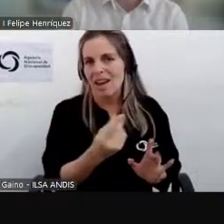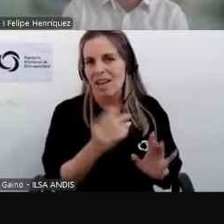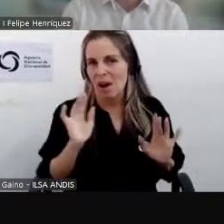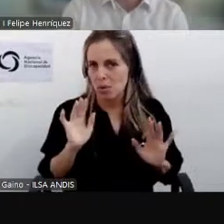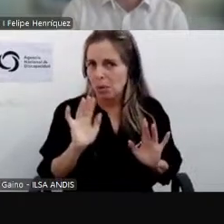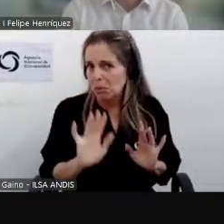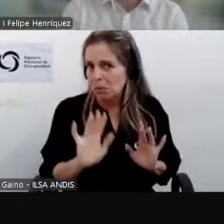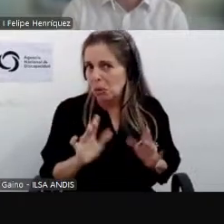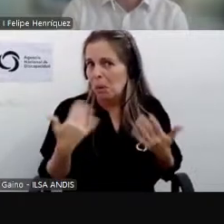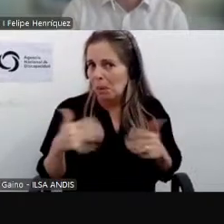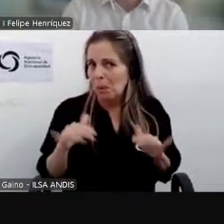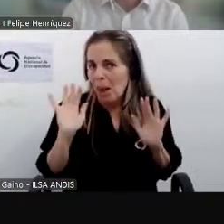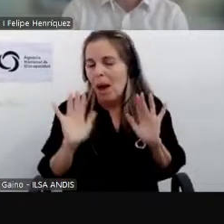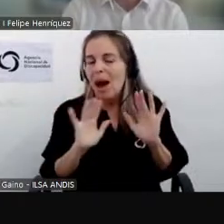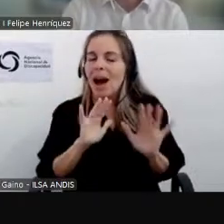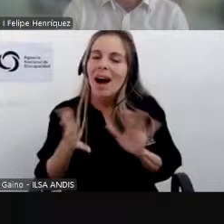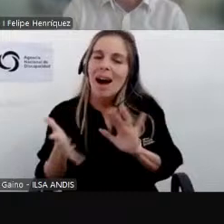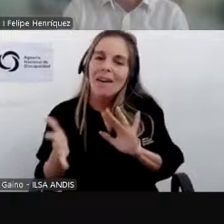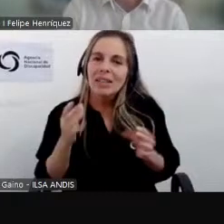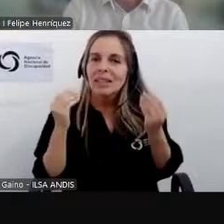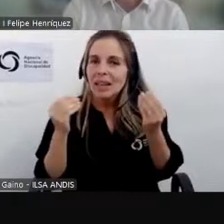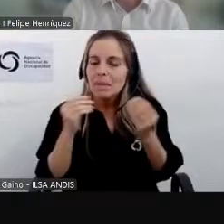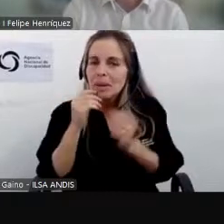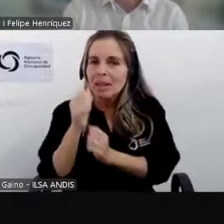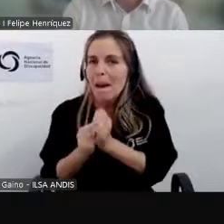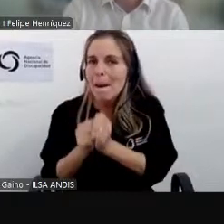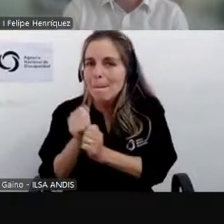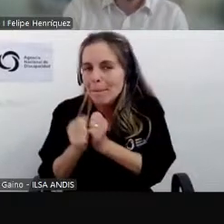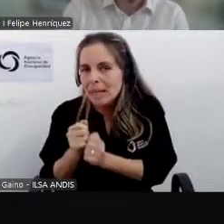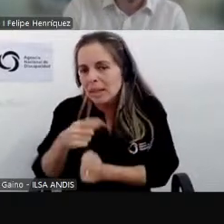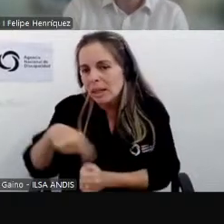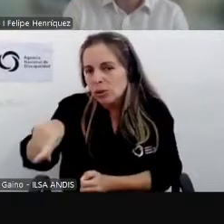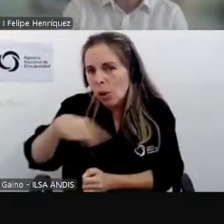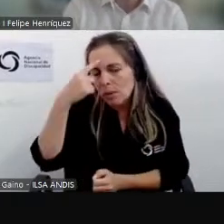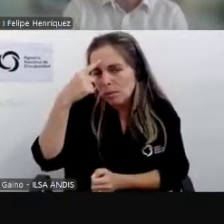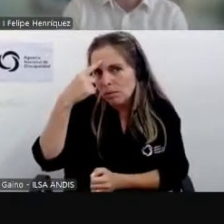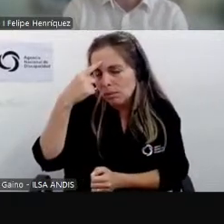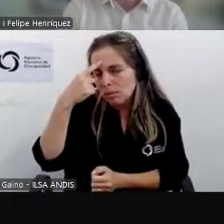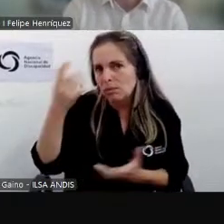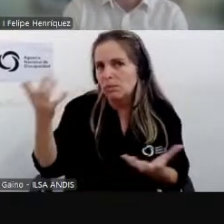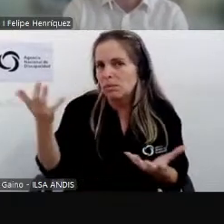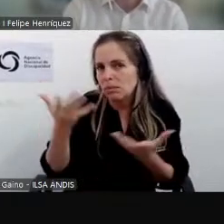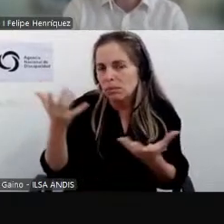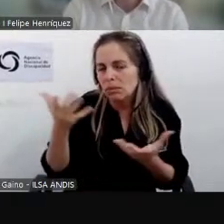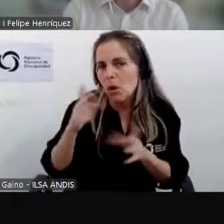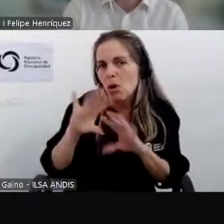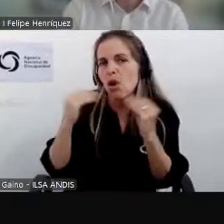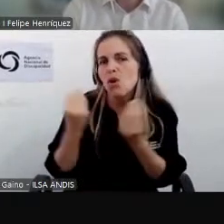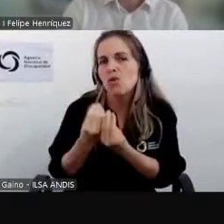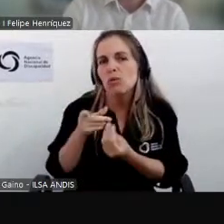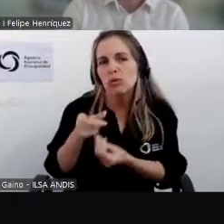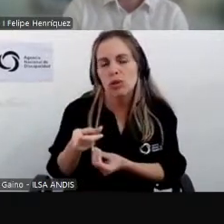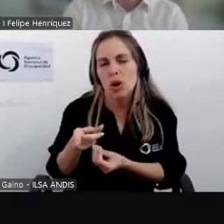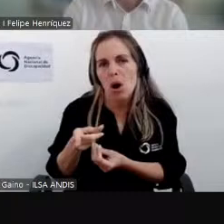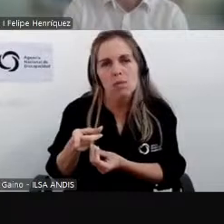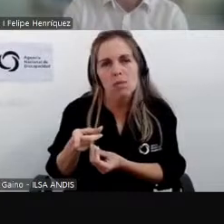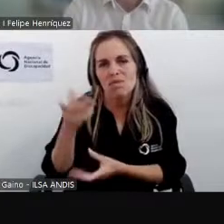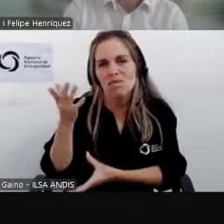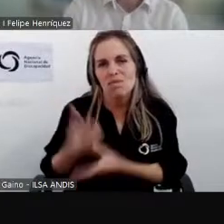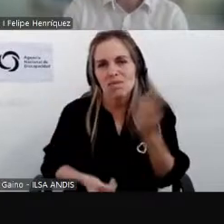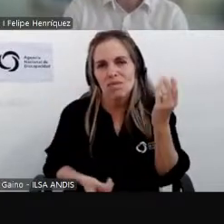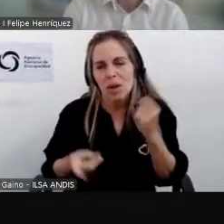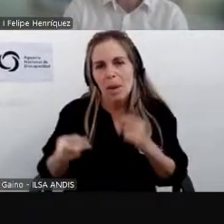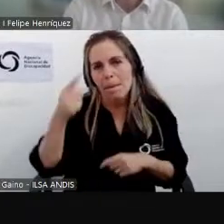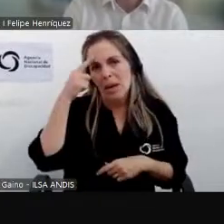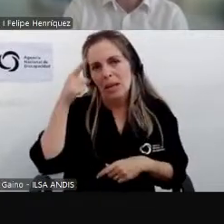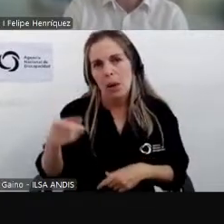imply a voluntary mechanism, and this is a challenge because companies sometimes draw the wrong conclusion